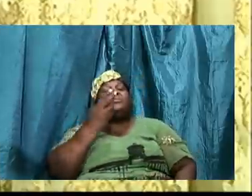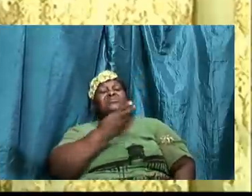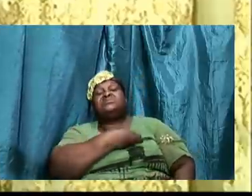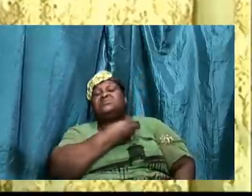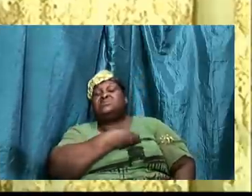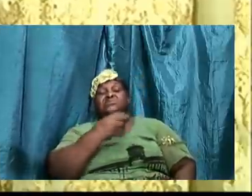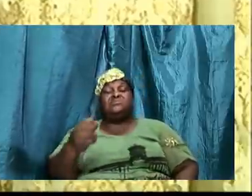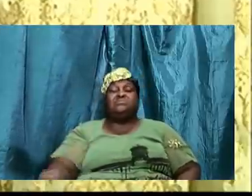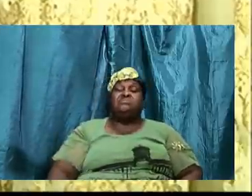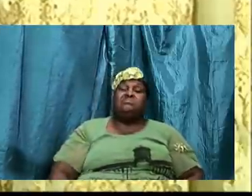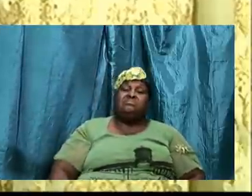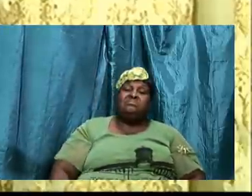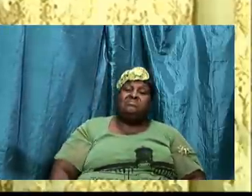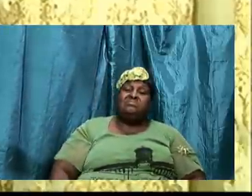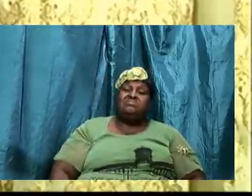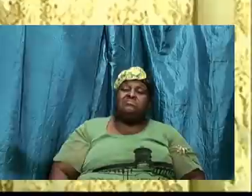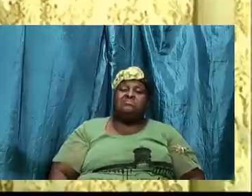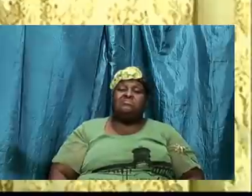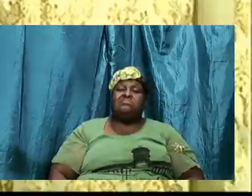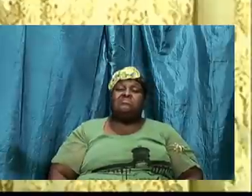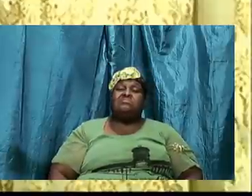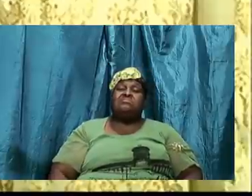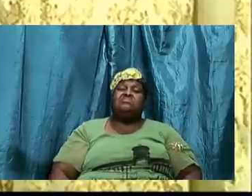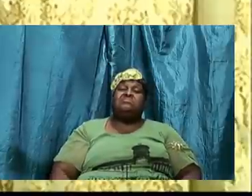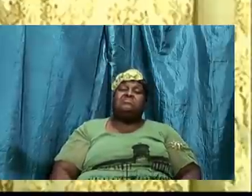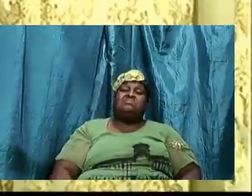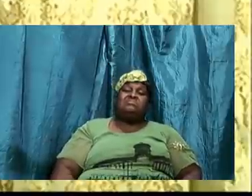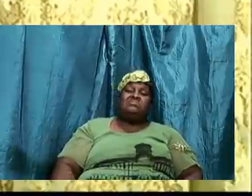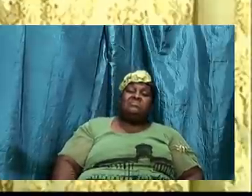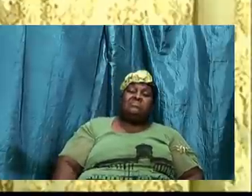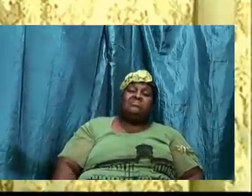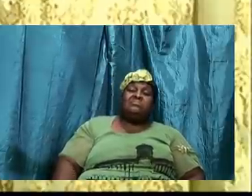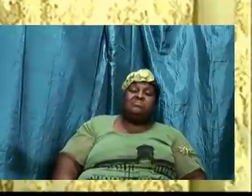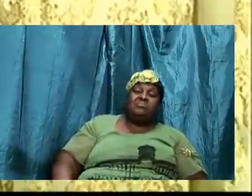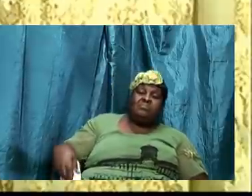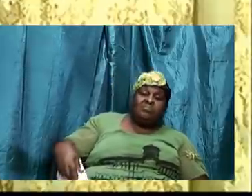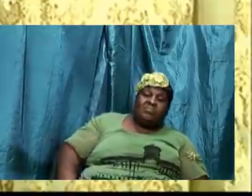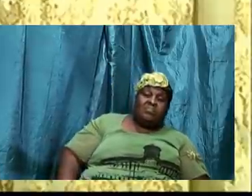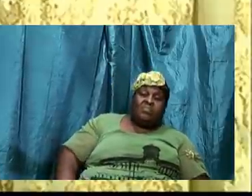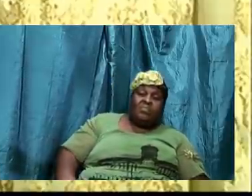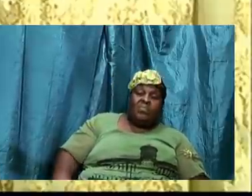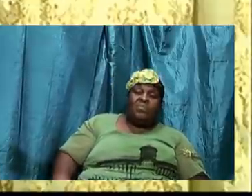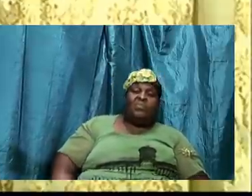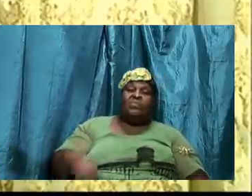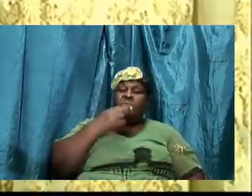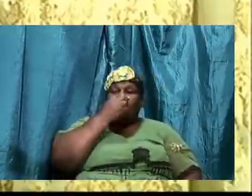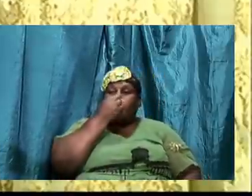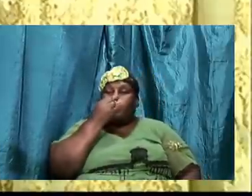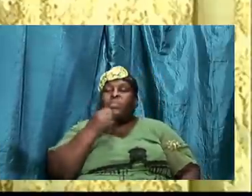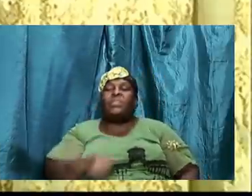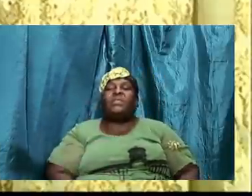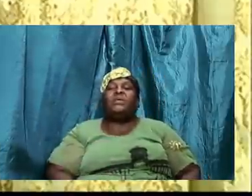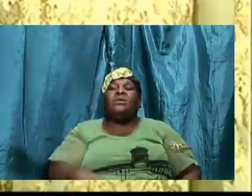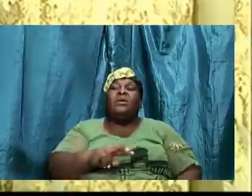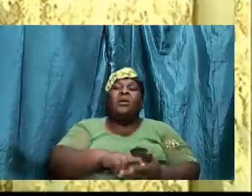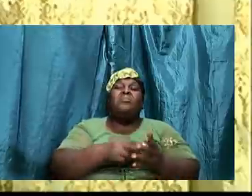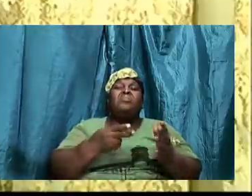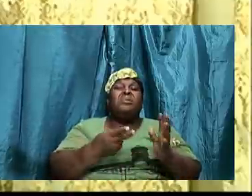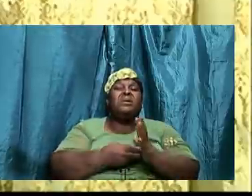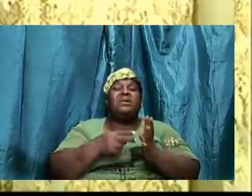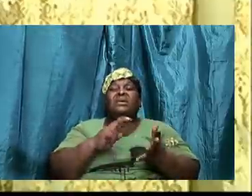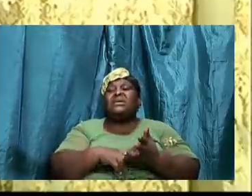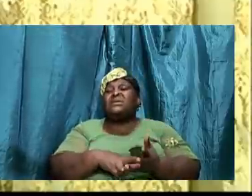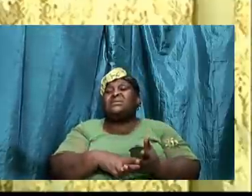From the same passage comes from the Greek word katapino, which means to